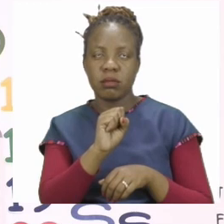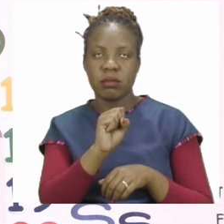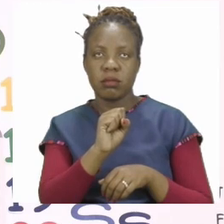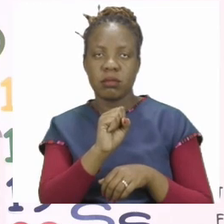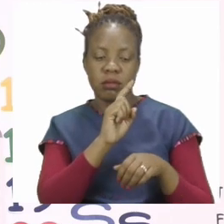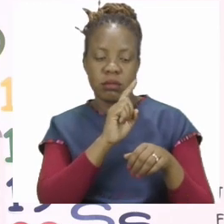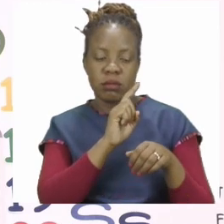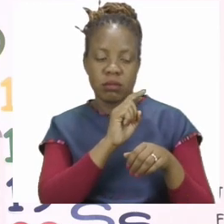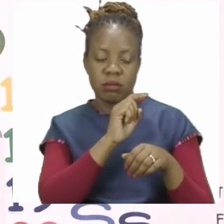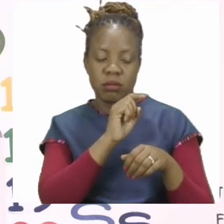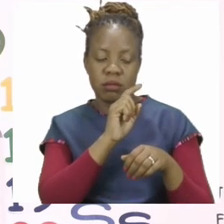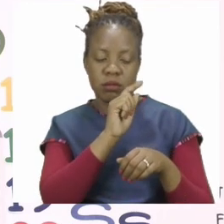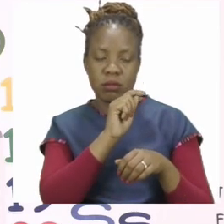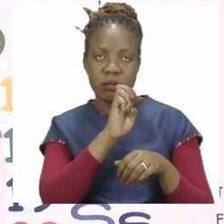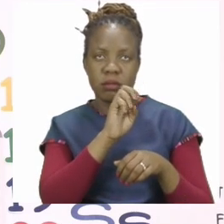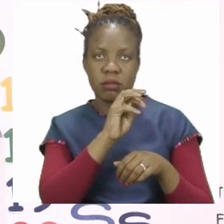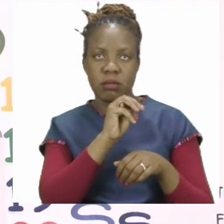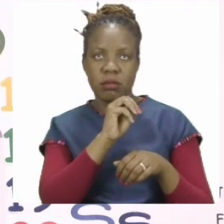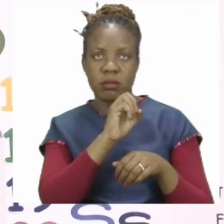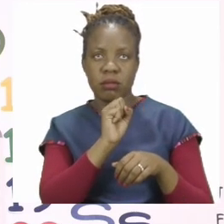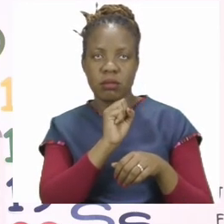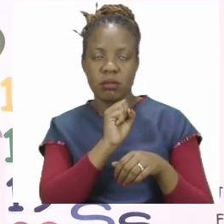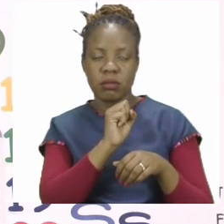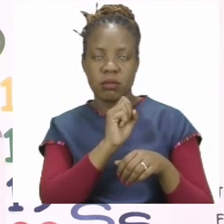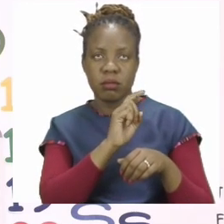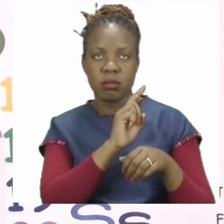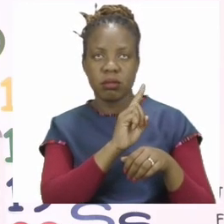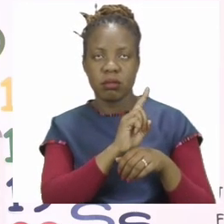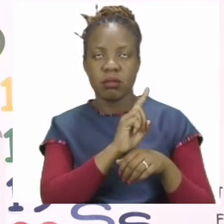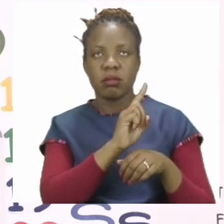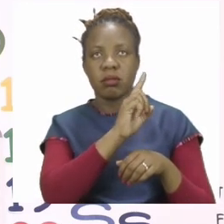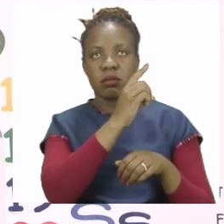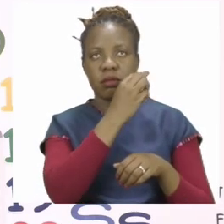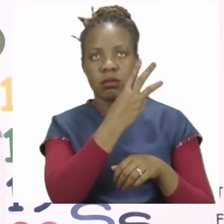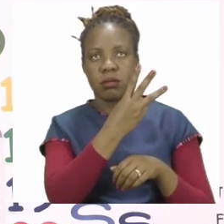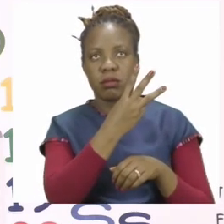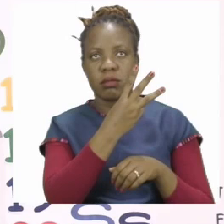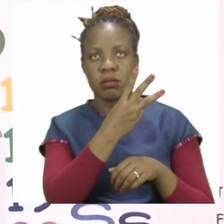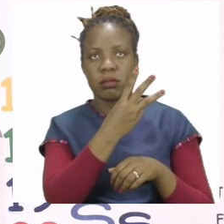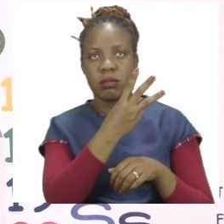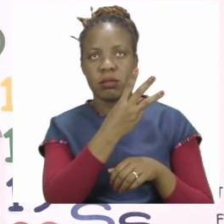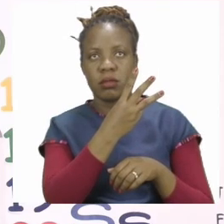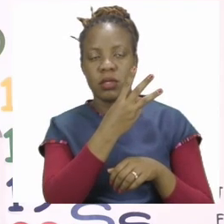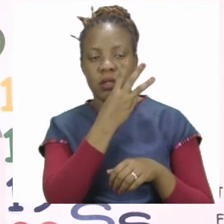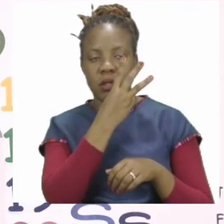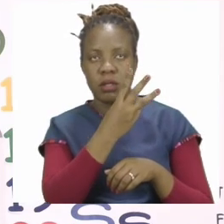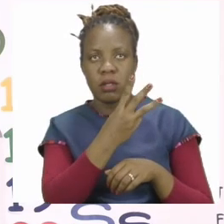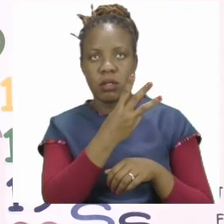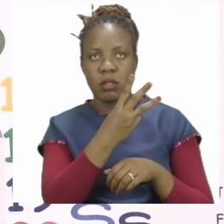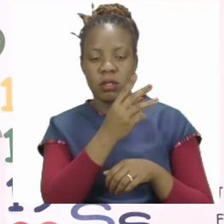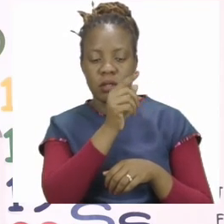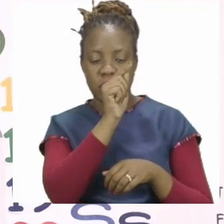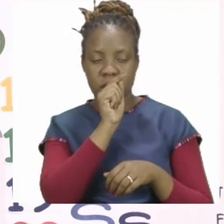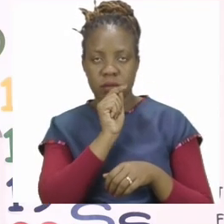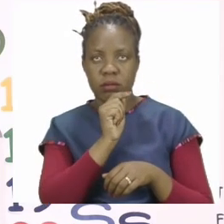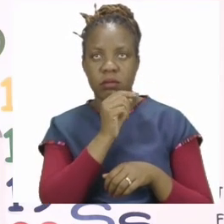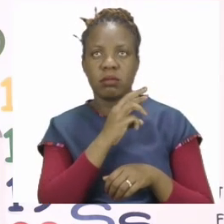the 3 and the 2. So if we say the value of this 3, it is